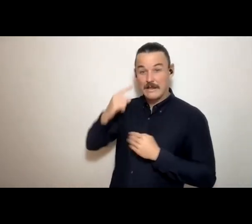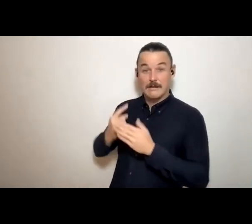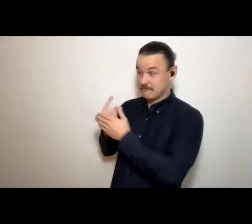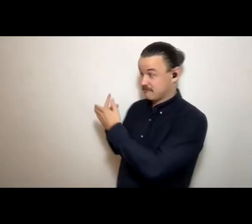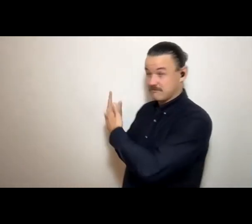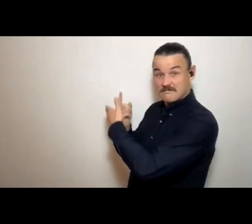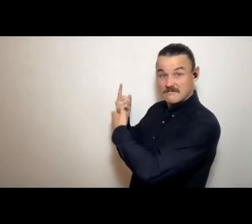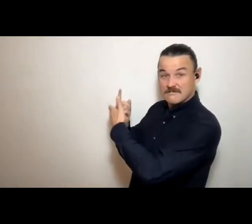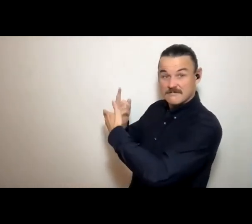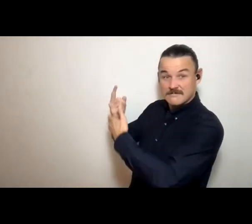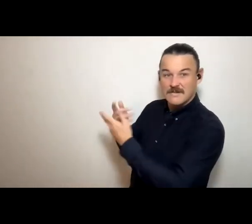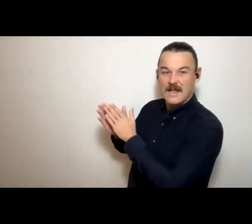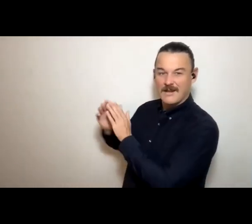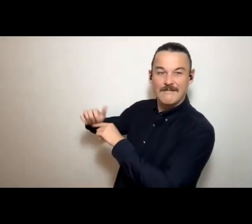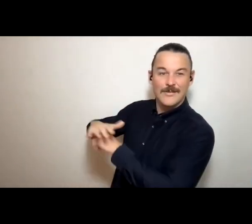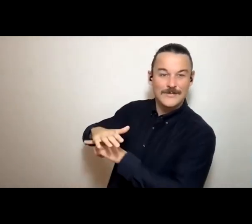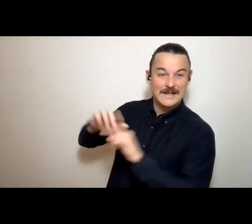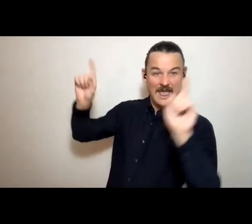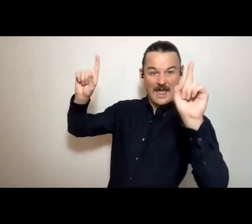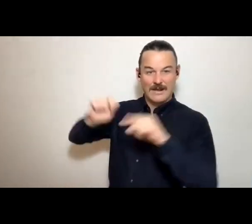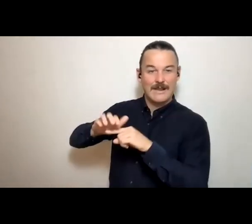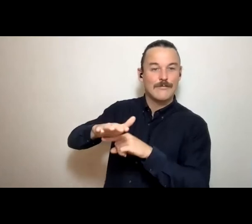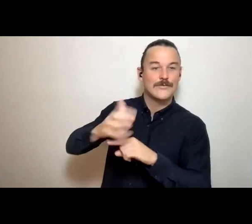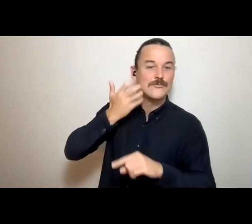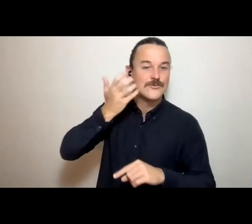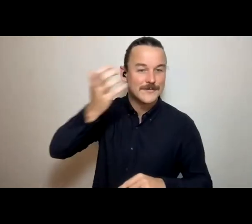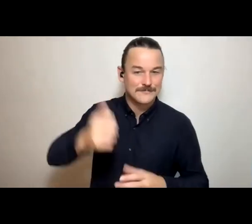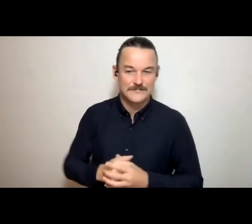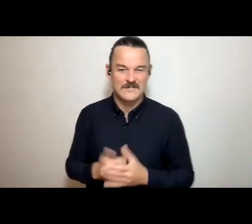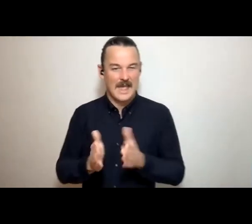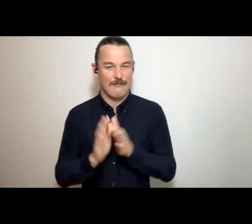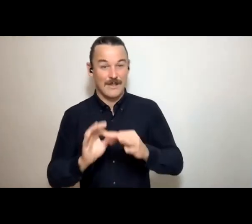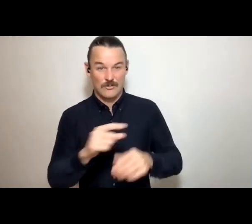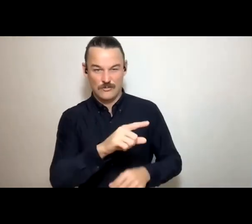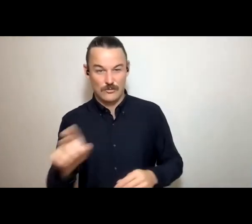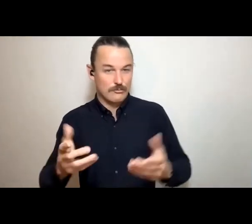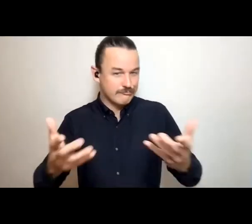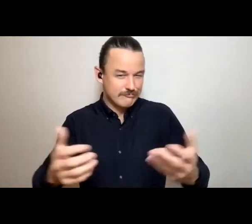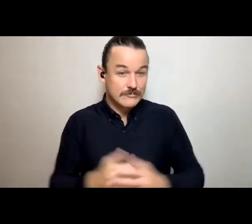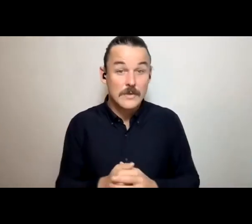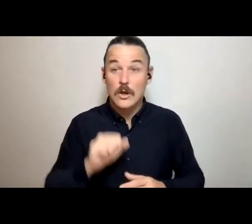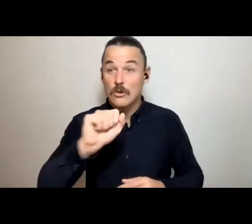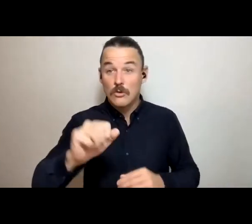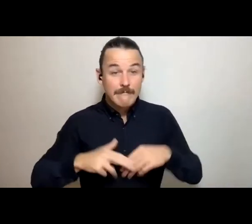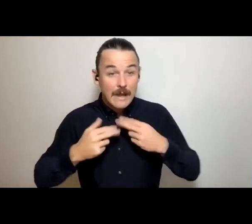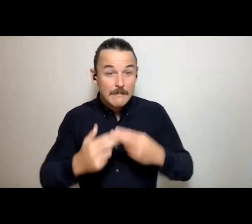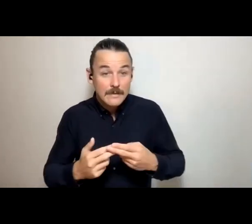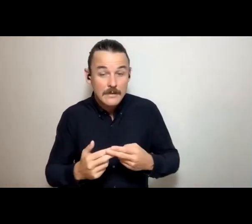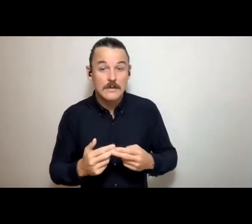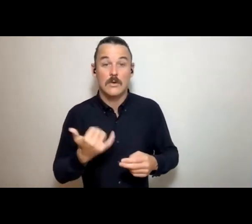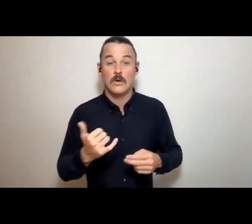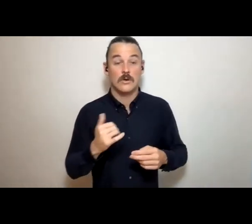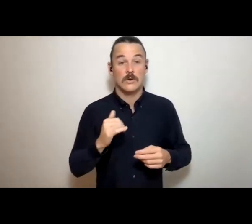potentially our future. So let's apply this to you. How has your family or perhaps even absence of